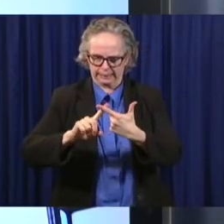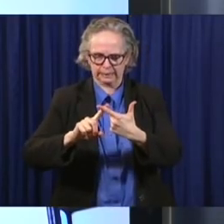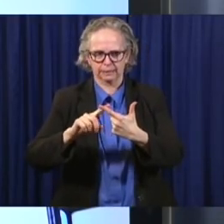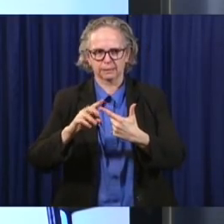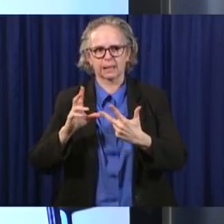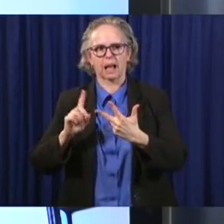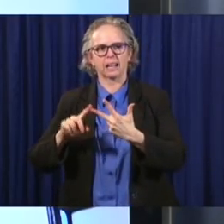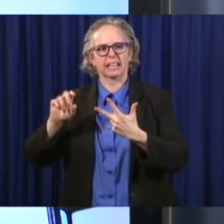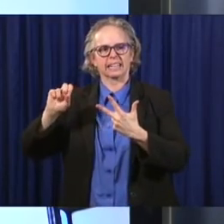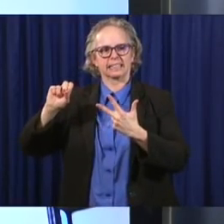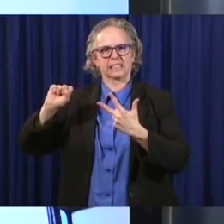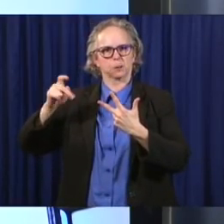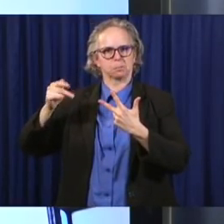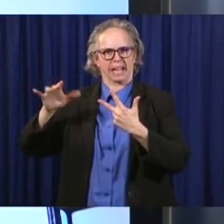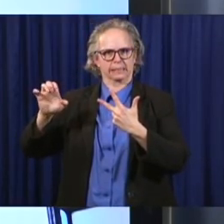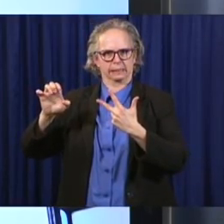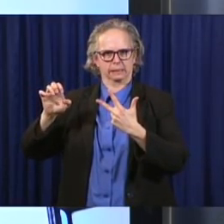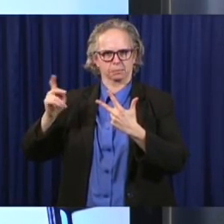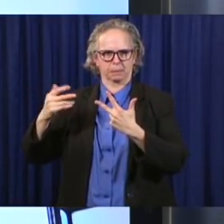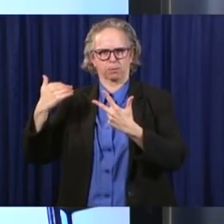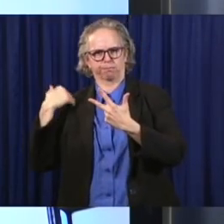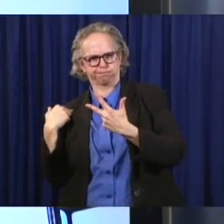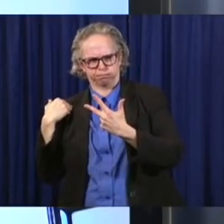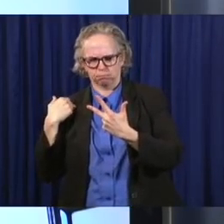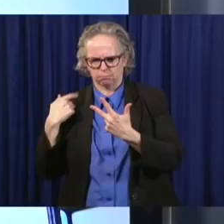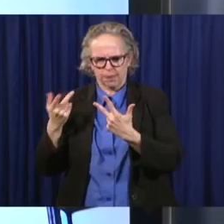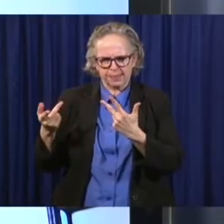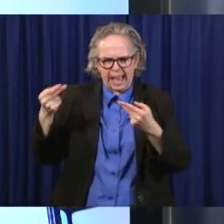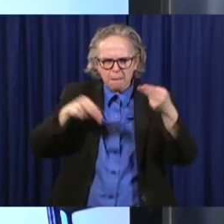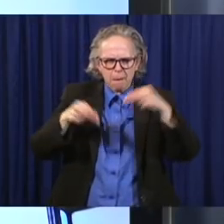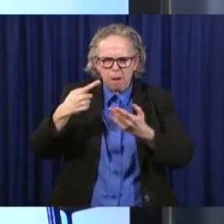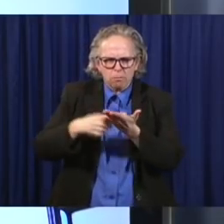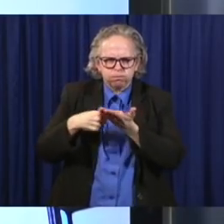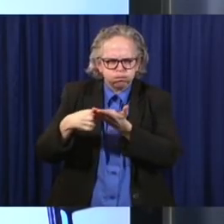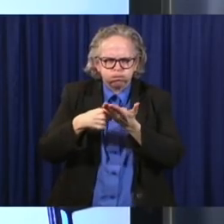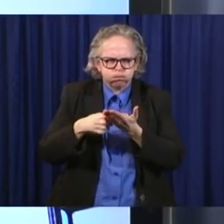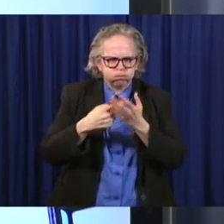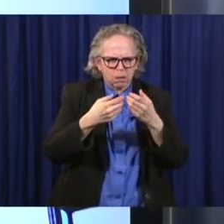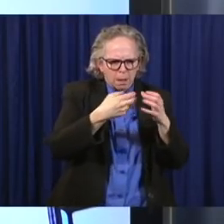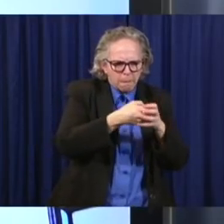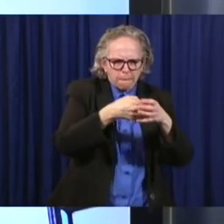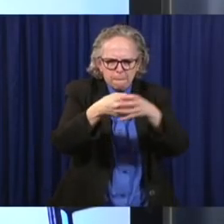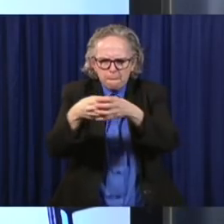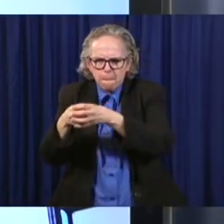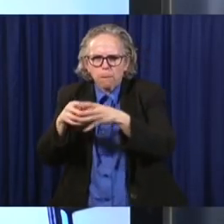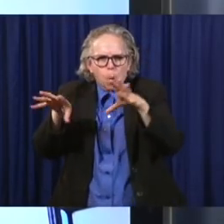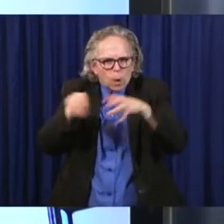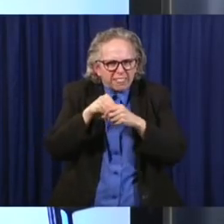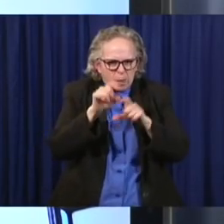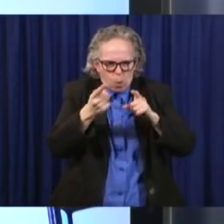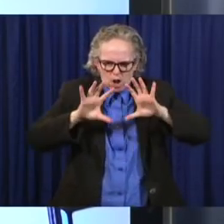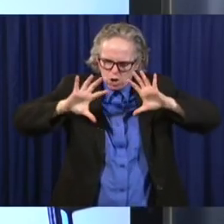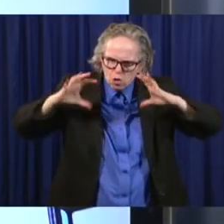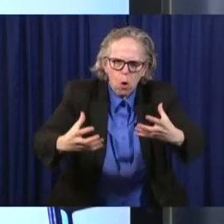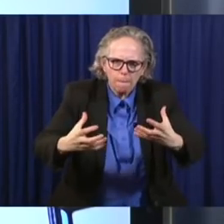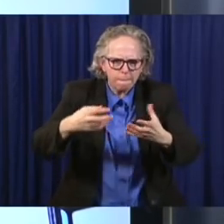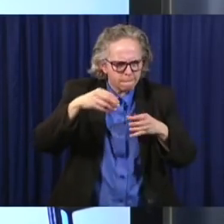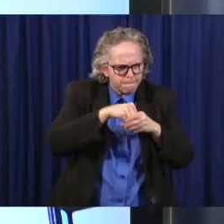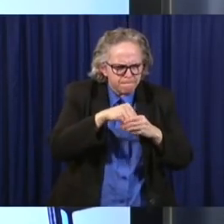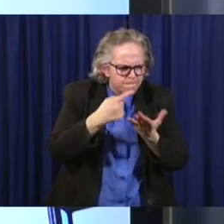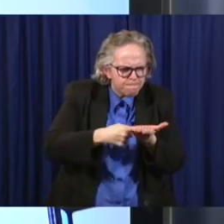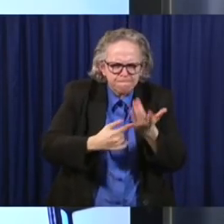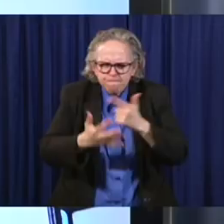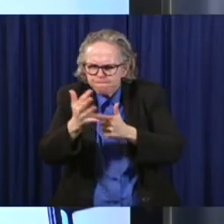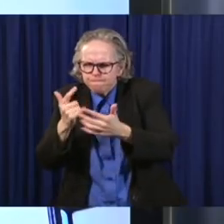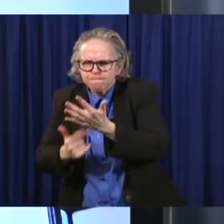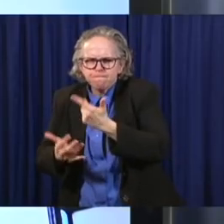felt most compelled to help lead the discussion, and then it was done across teams. They worked very hard.